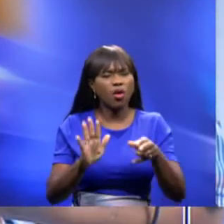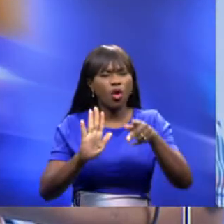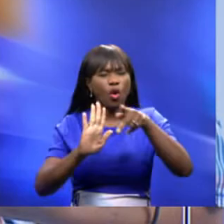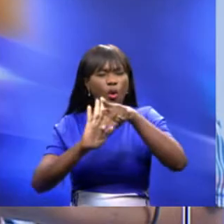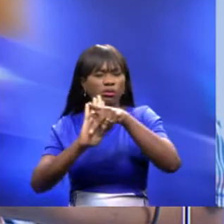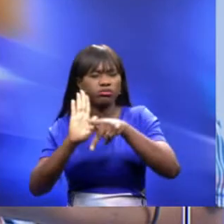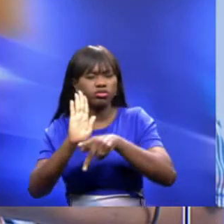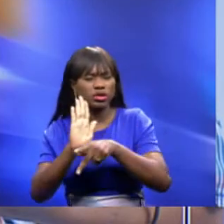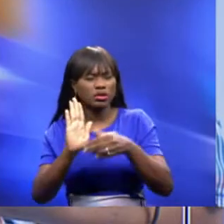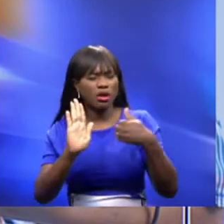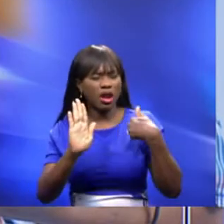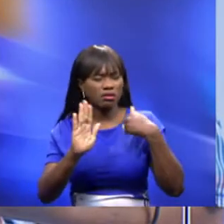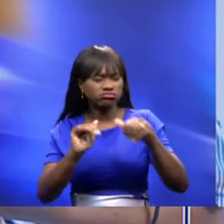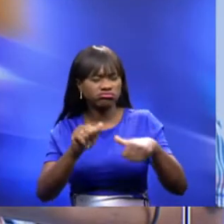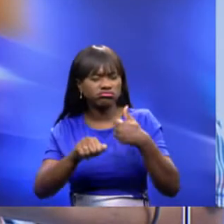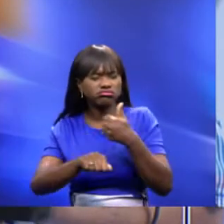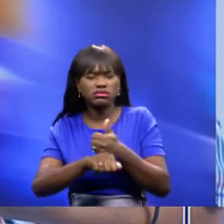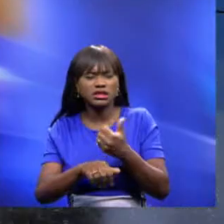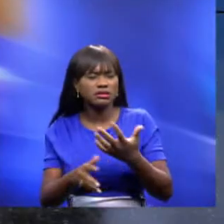in place?